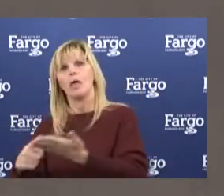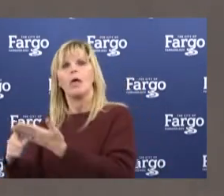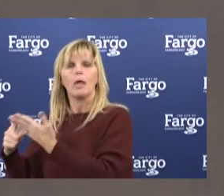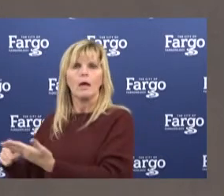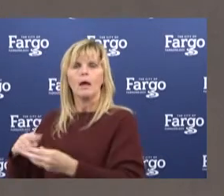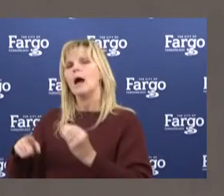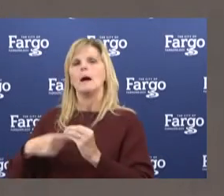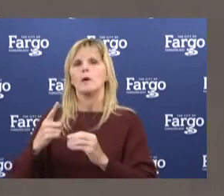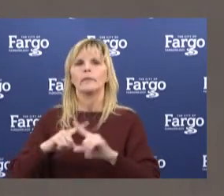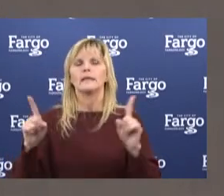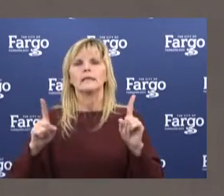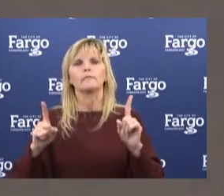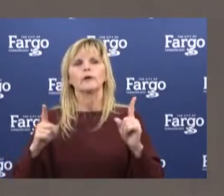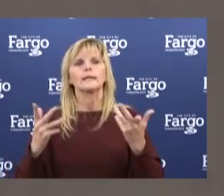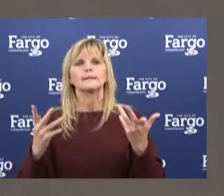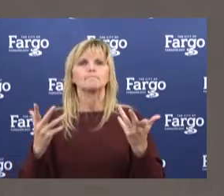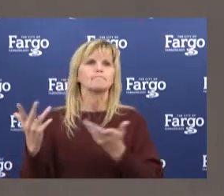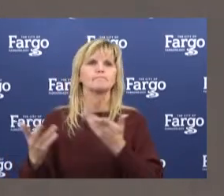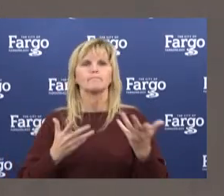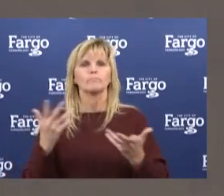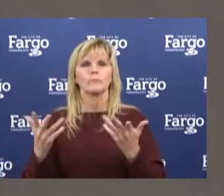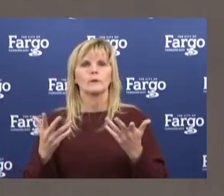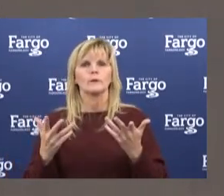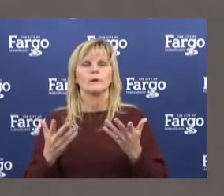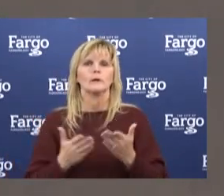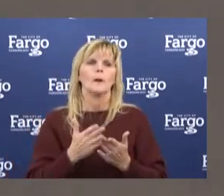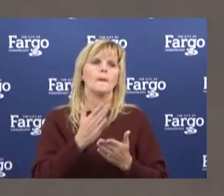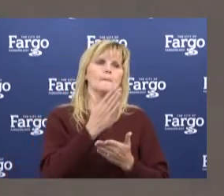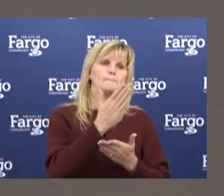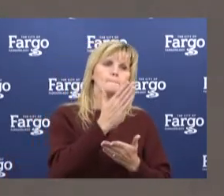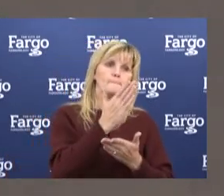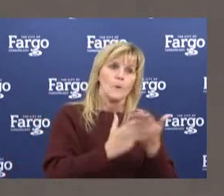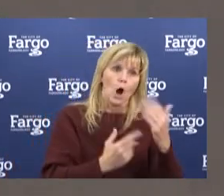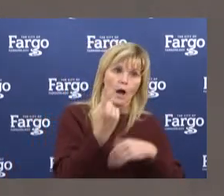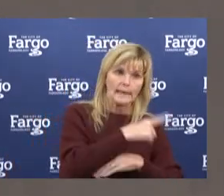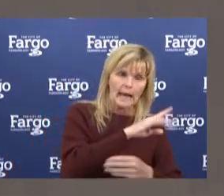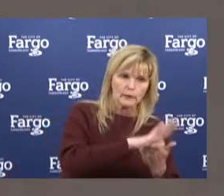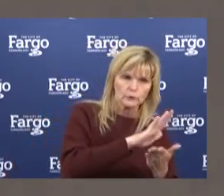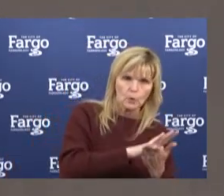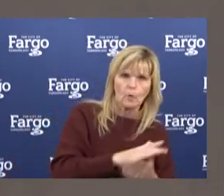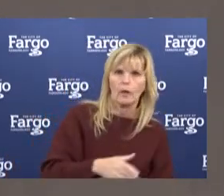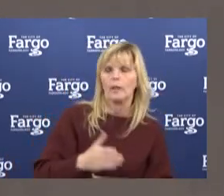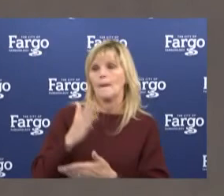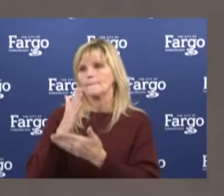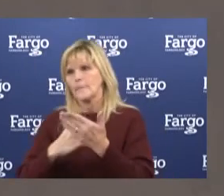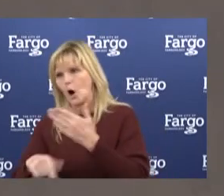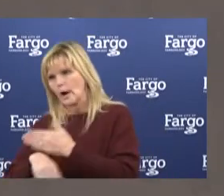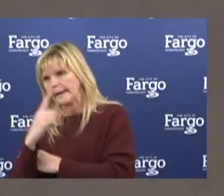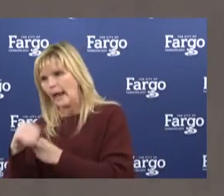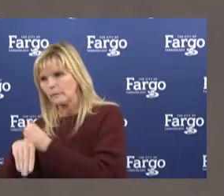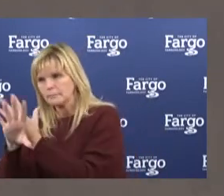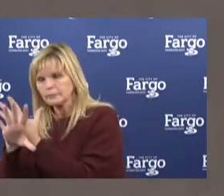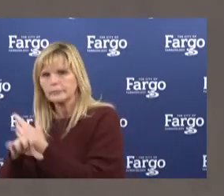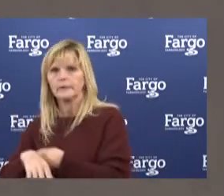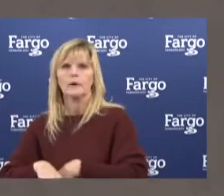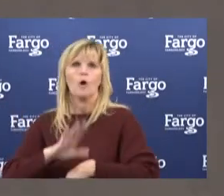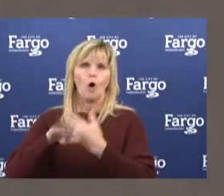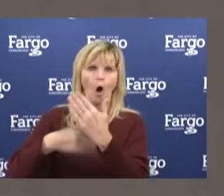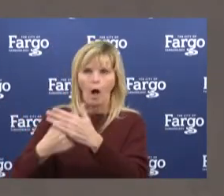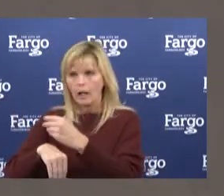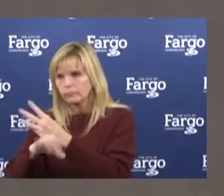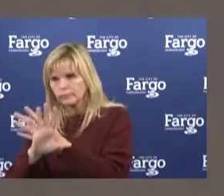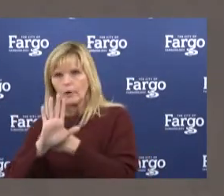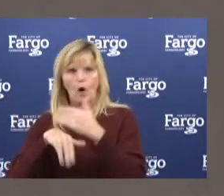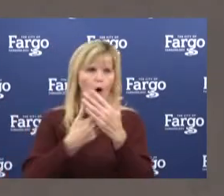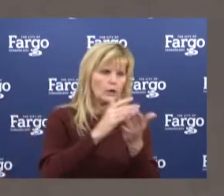the different models of partial days or hybrids or in-person learning. Ladies and gentlemen, we